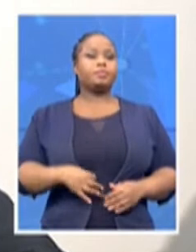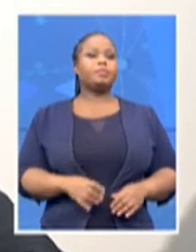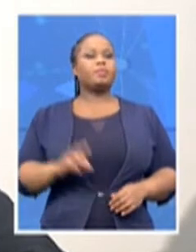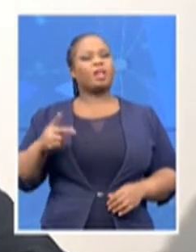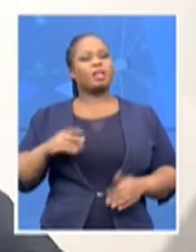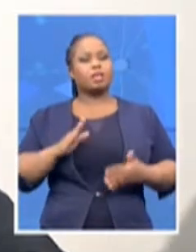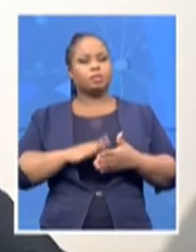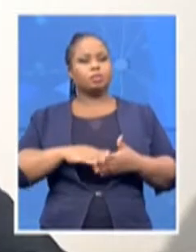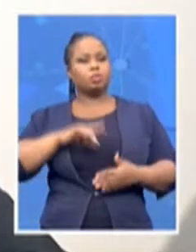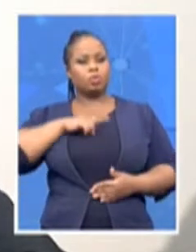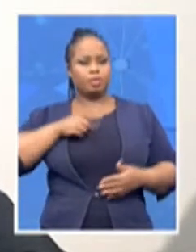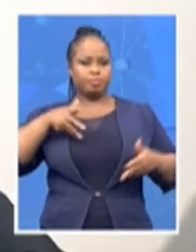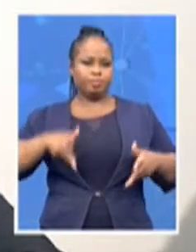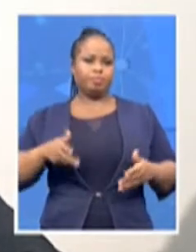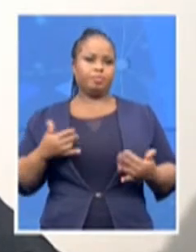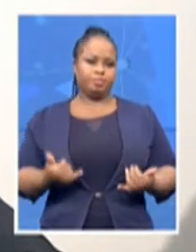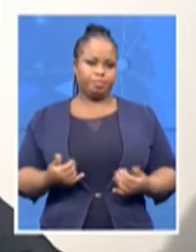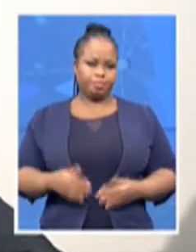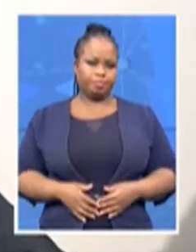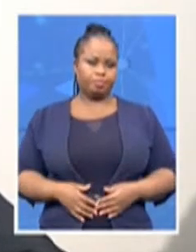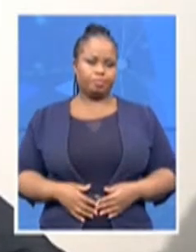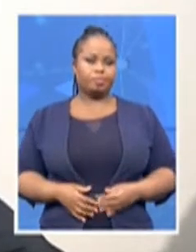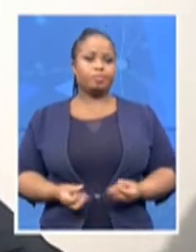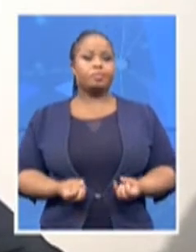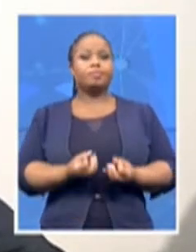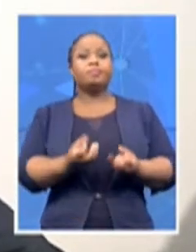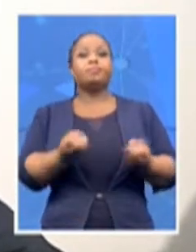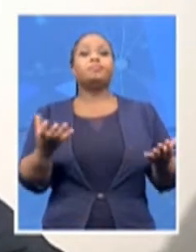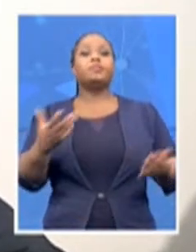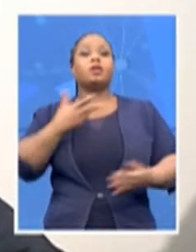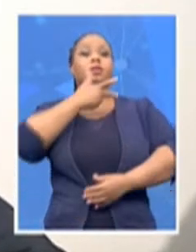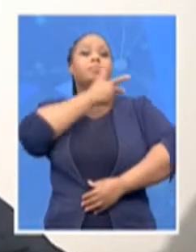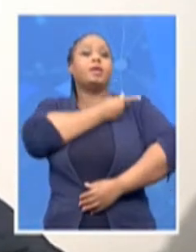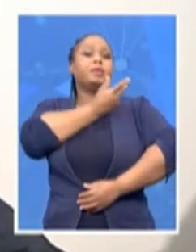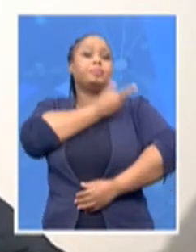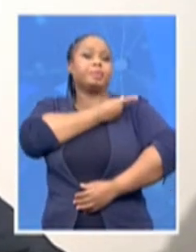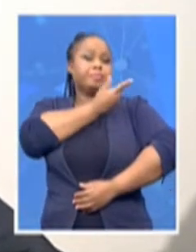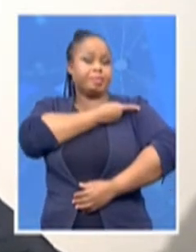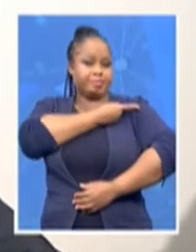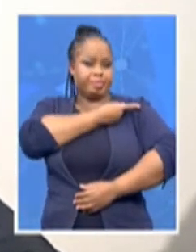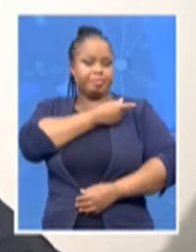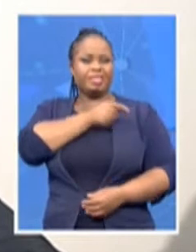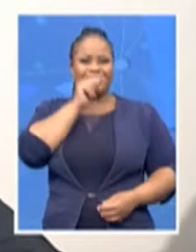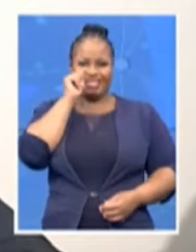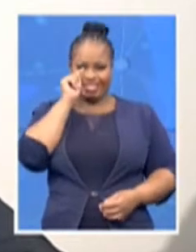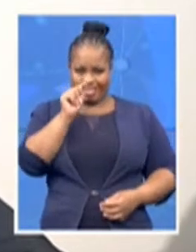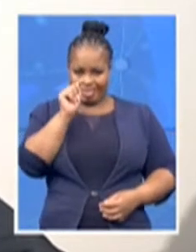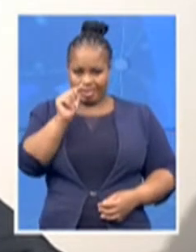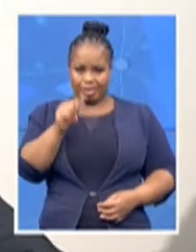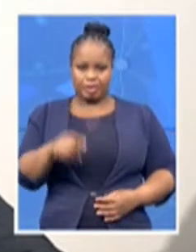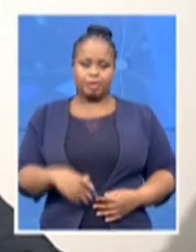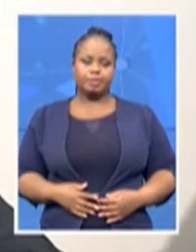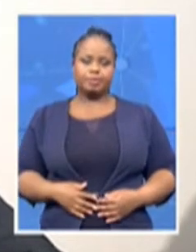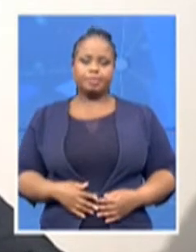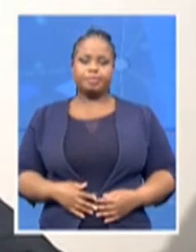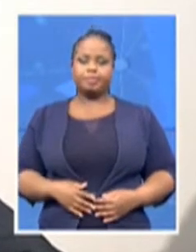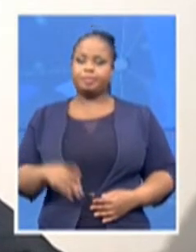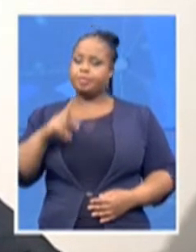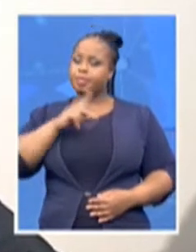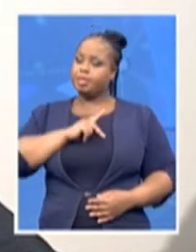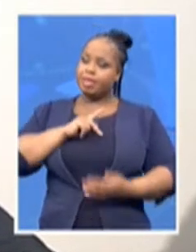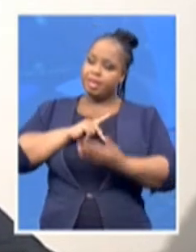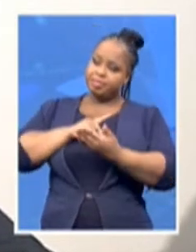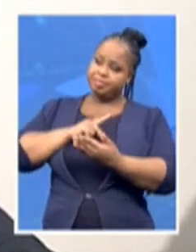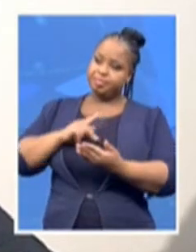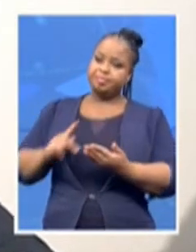the rollout of the vaccinations. On that side, Honorable Premier, MEC, and other dignitaries and